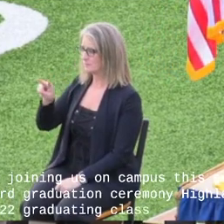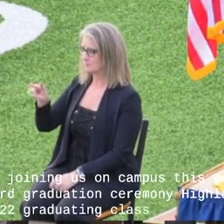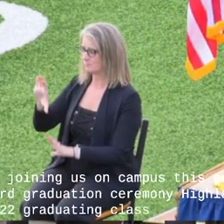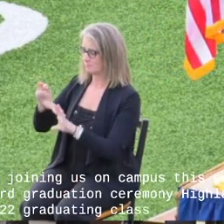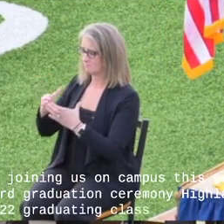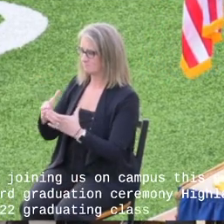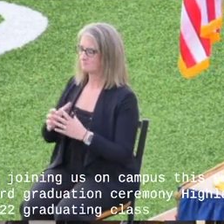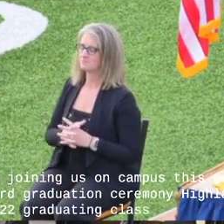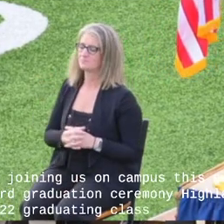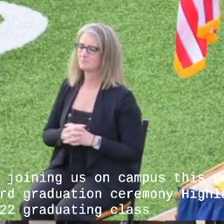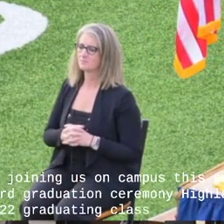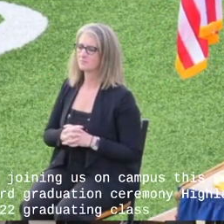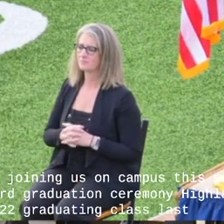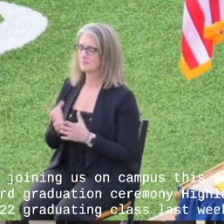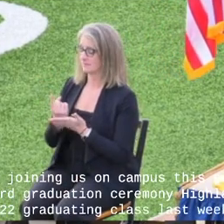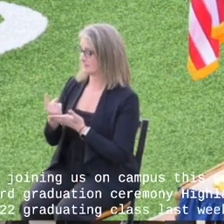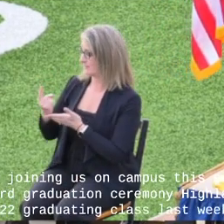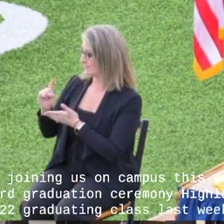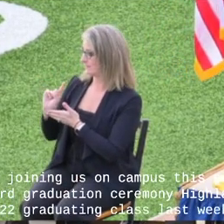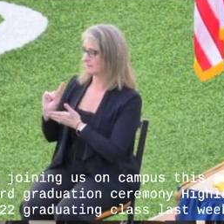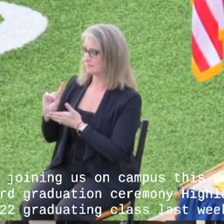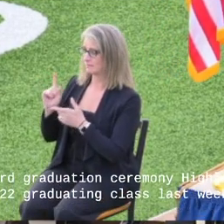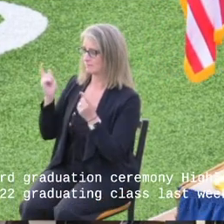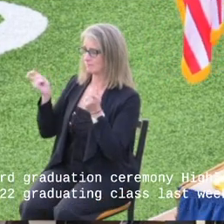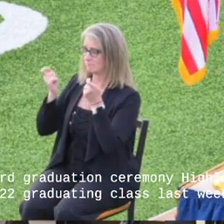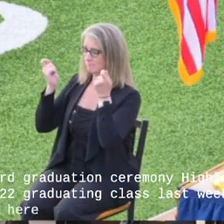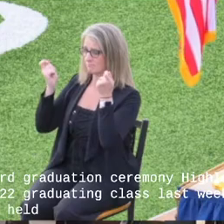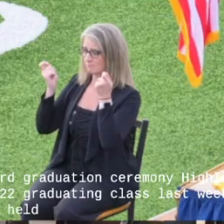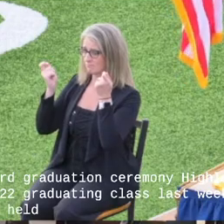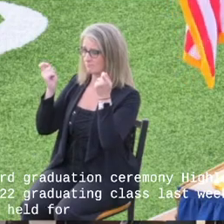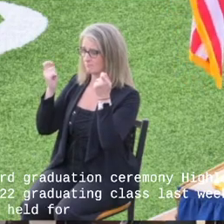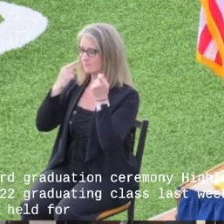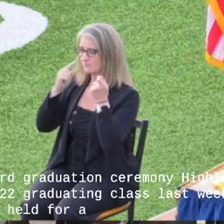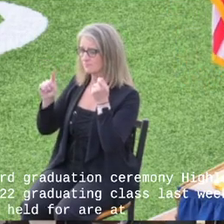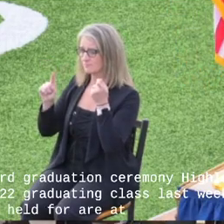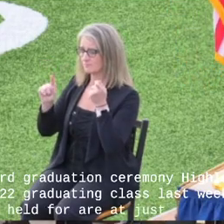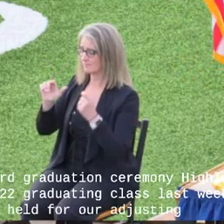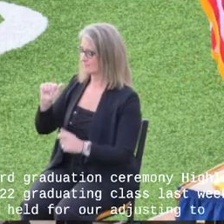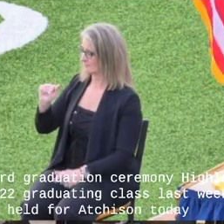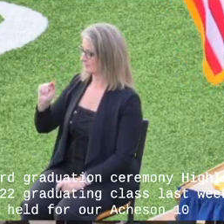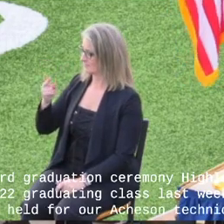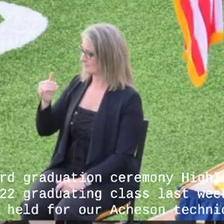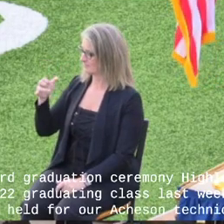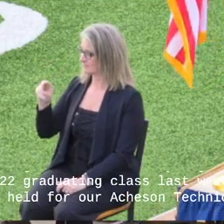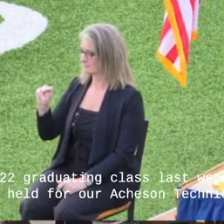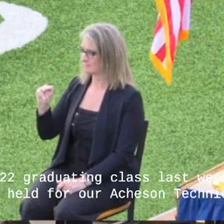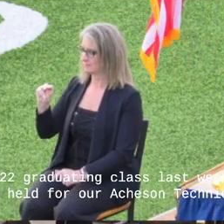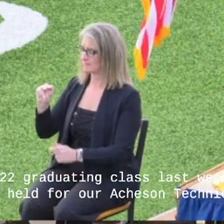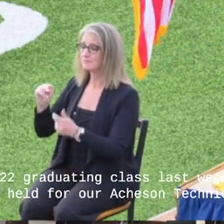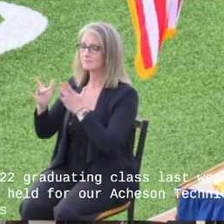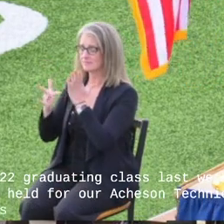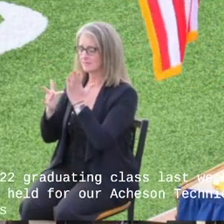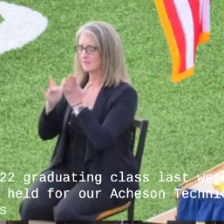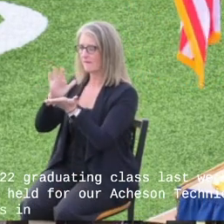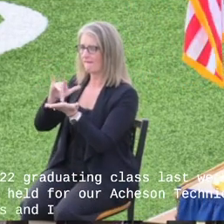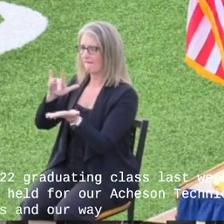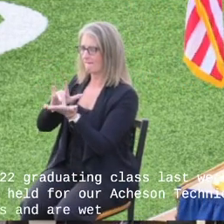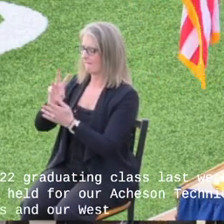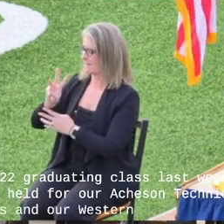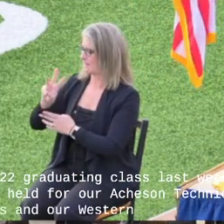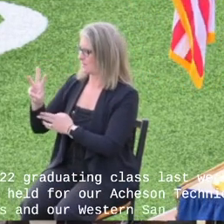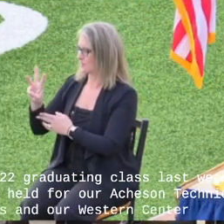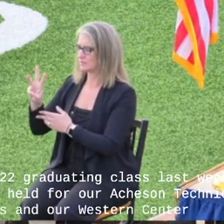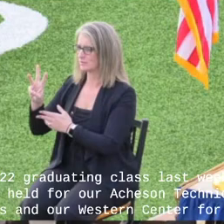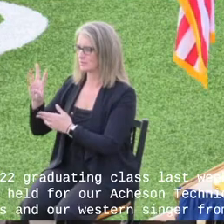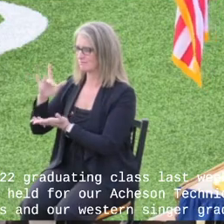class. Last week, ceremonies were held for our Atchison Technical Center graduates and our Western